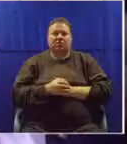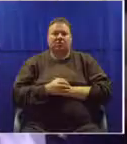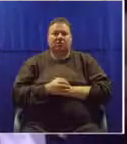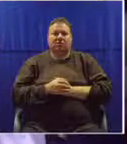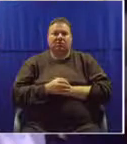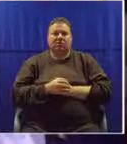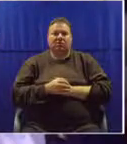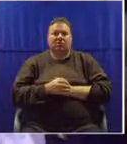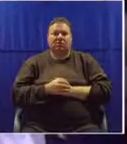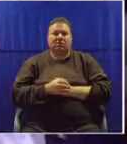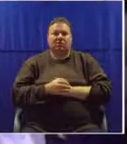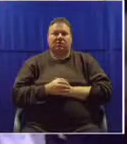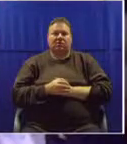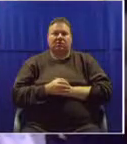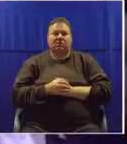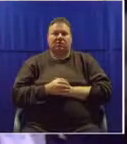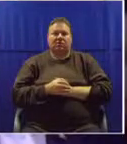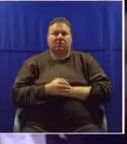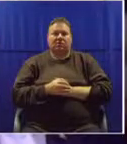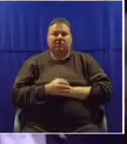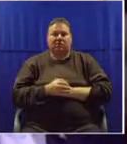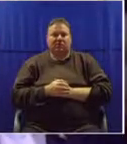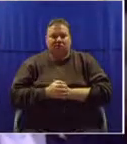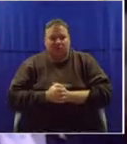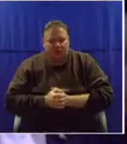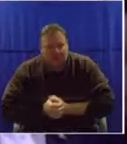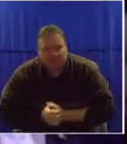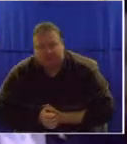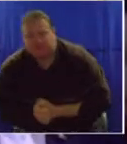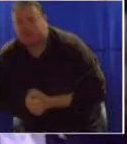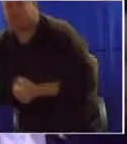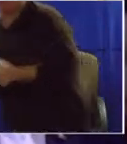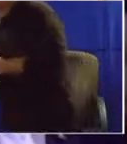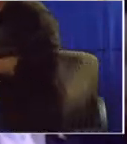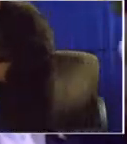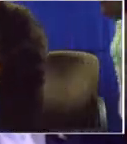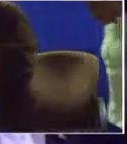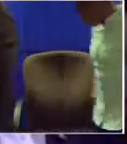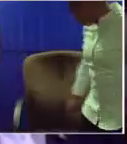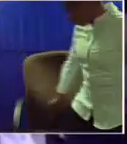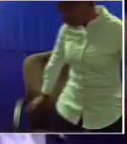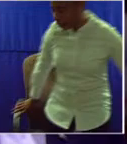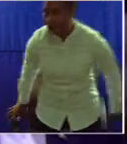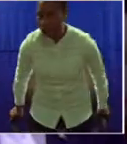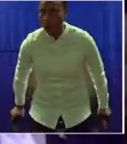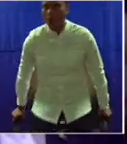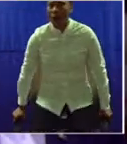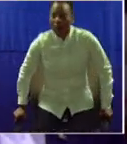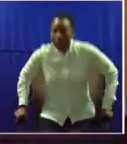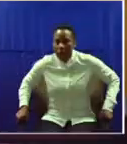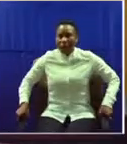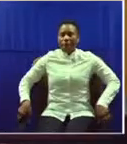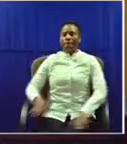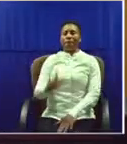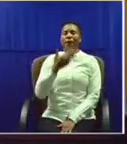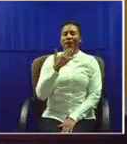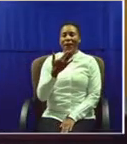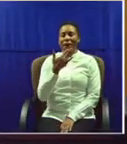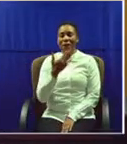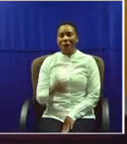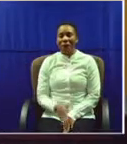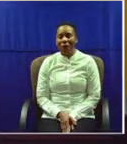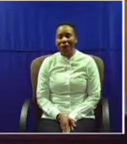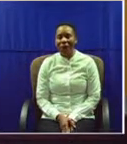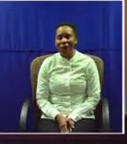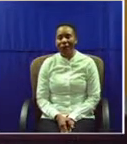speaker. It's actually undermining rule 6. Thank you very much, honorable members. Thank you. Thank you very